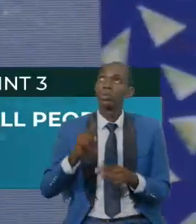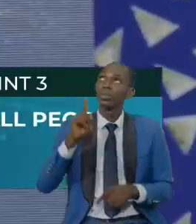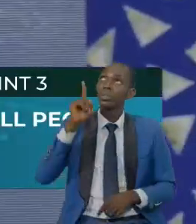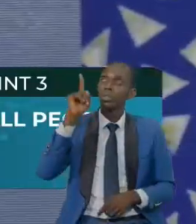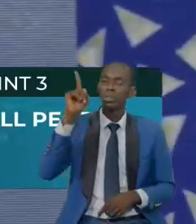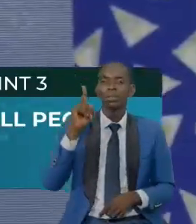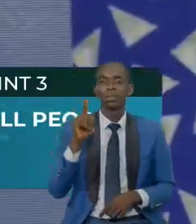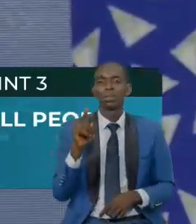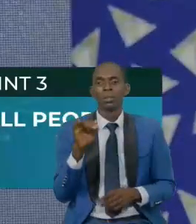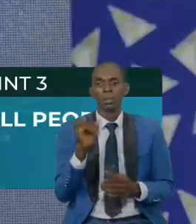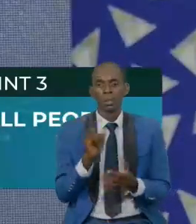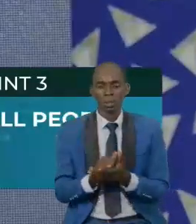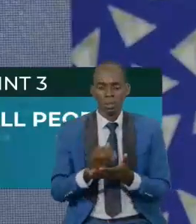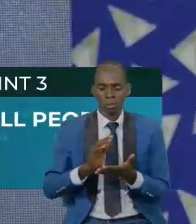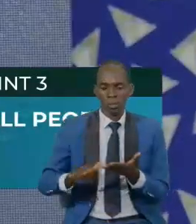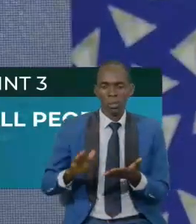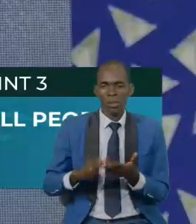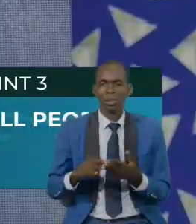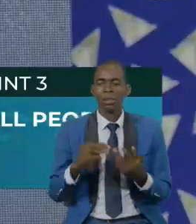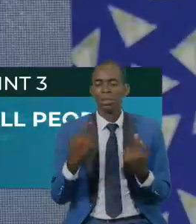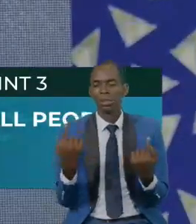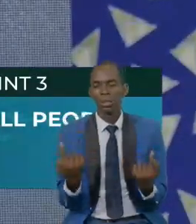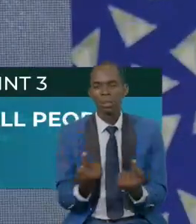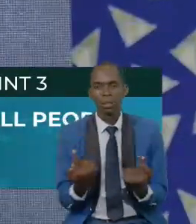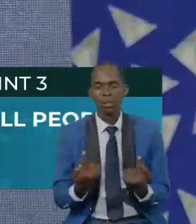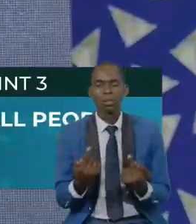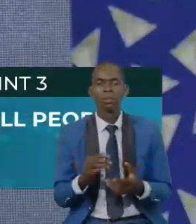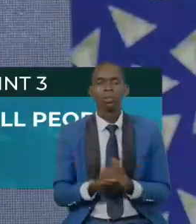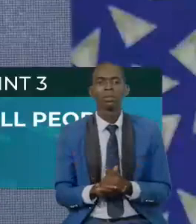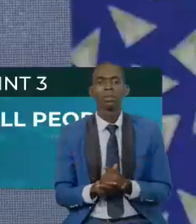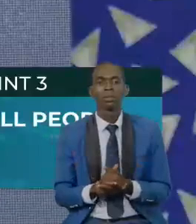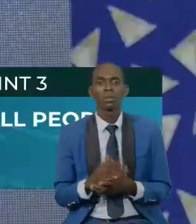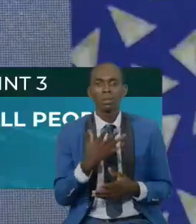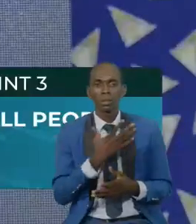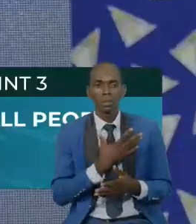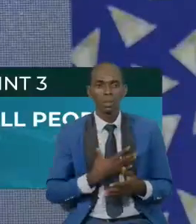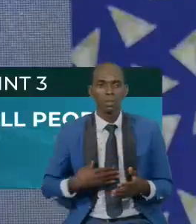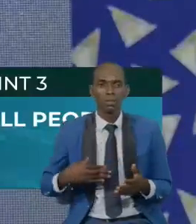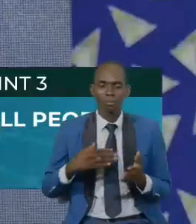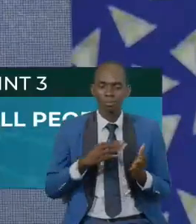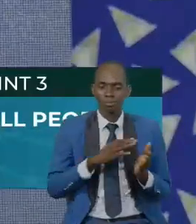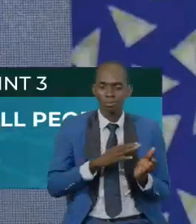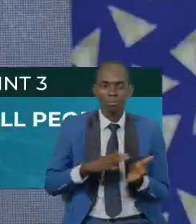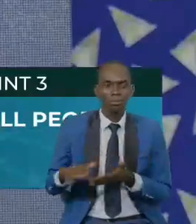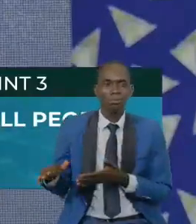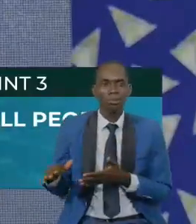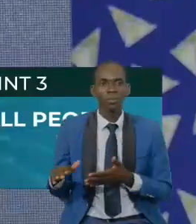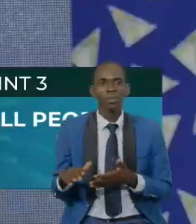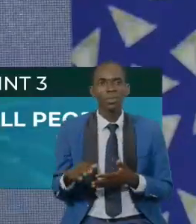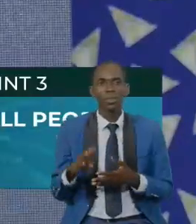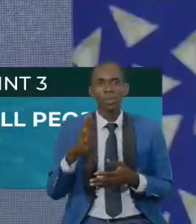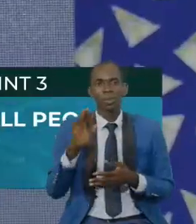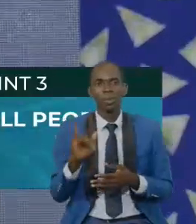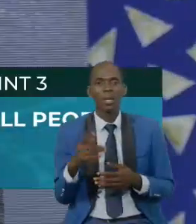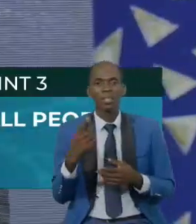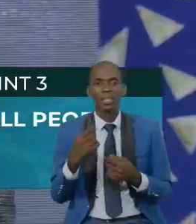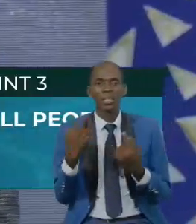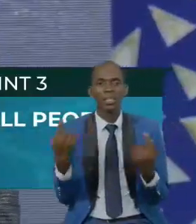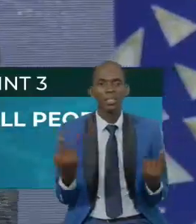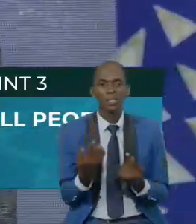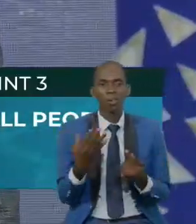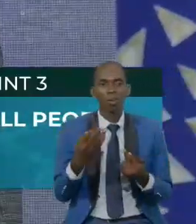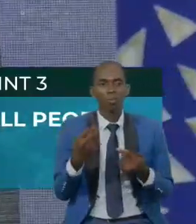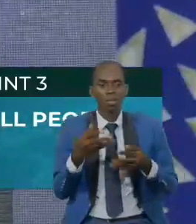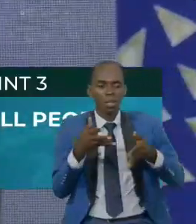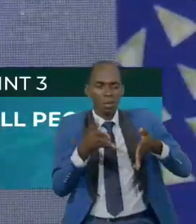that pardoneth iniquity and passeth by the transgression of the